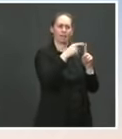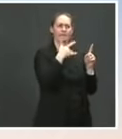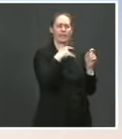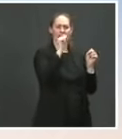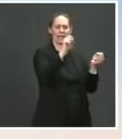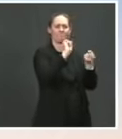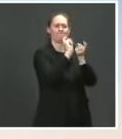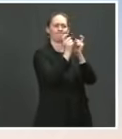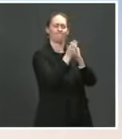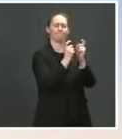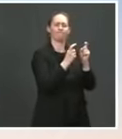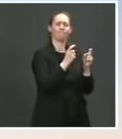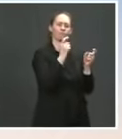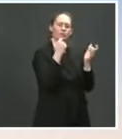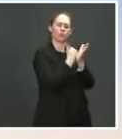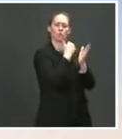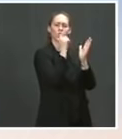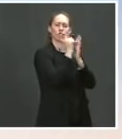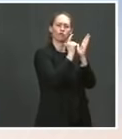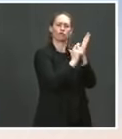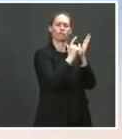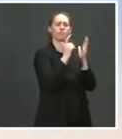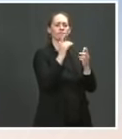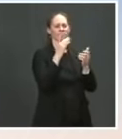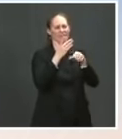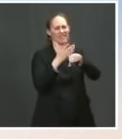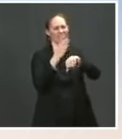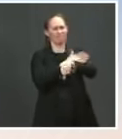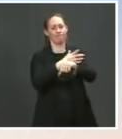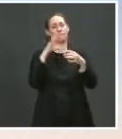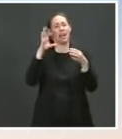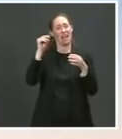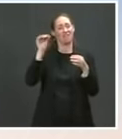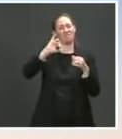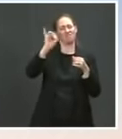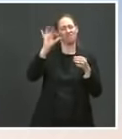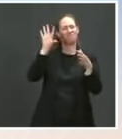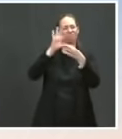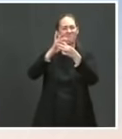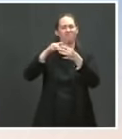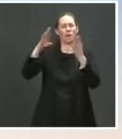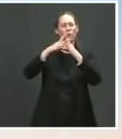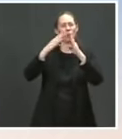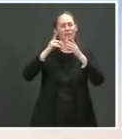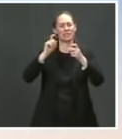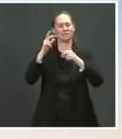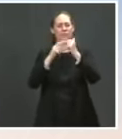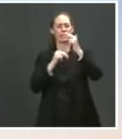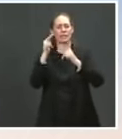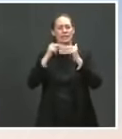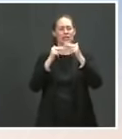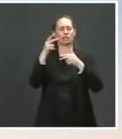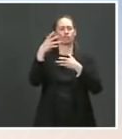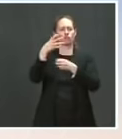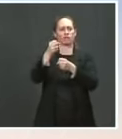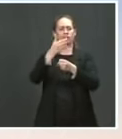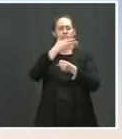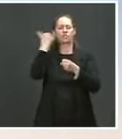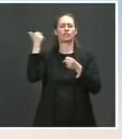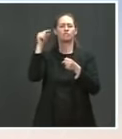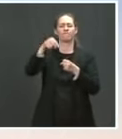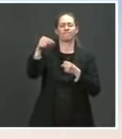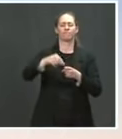place, and that part of what needs to happen is rebuilding trust in communities in order to get to a better place. Go ahead, Steve. Just a